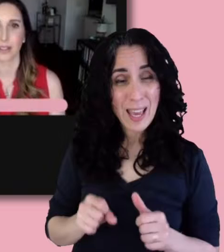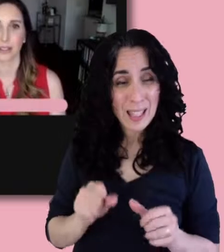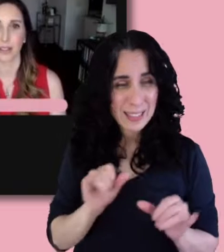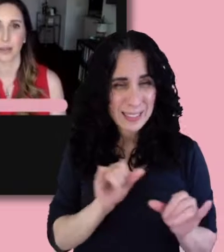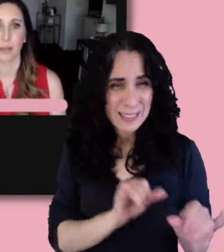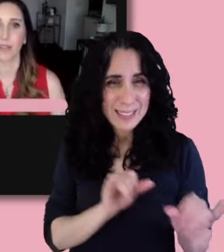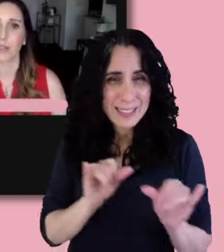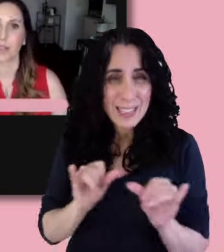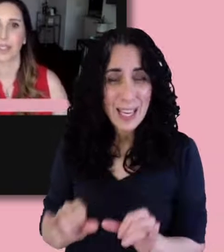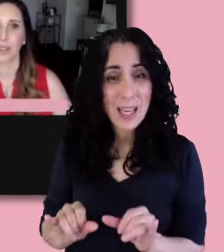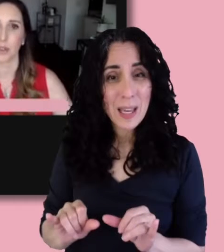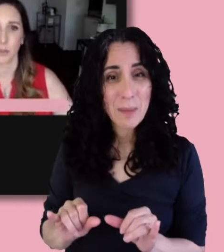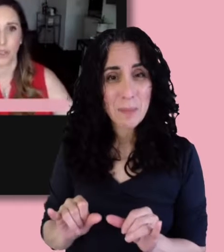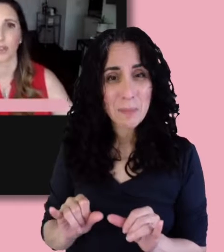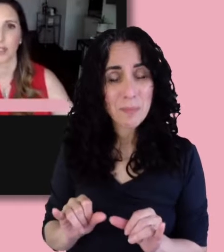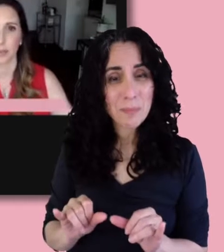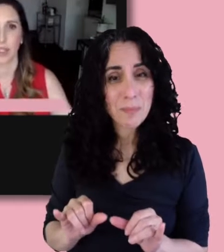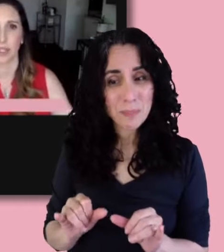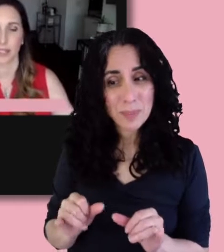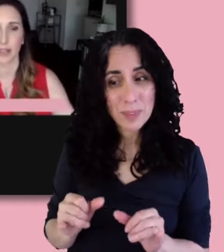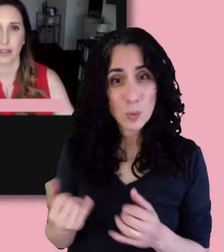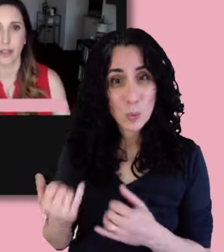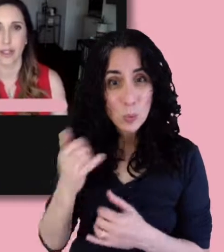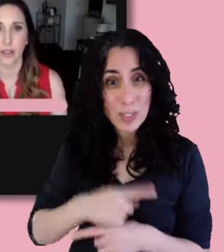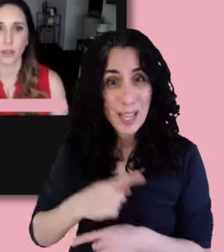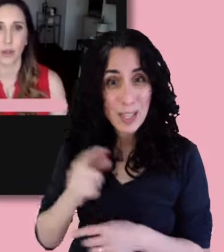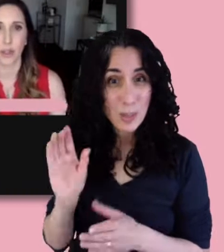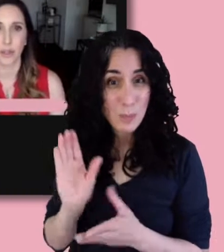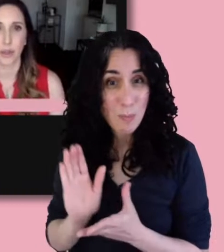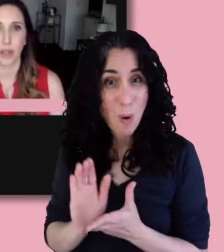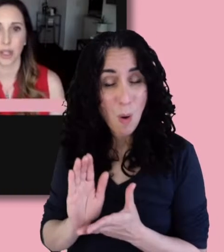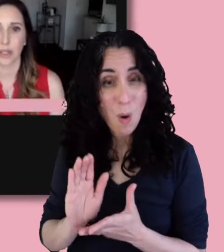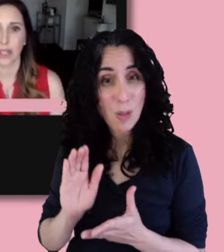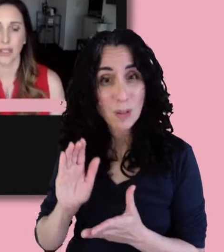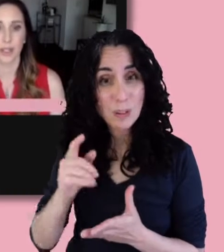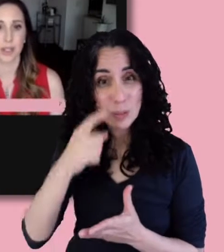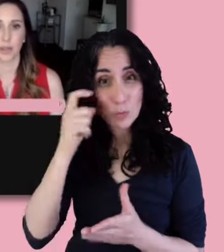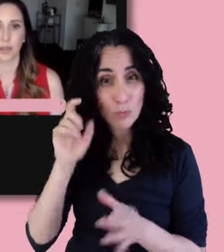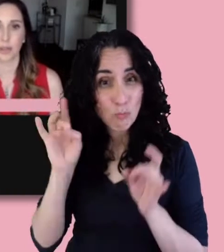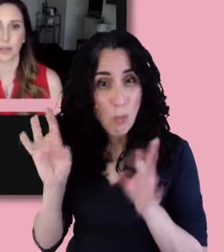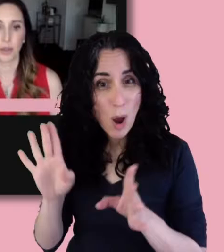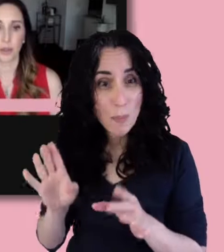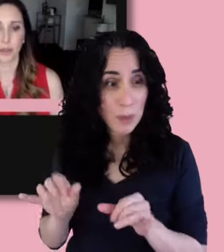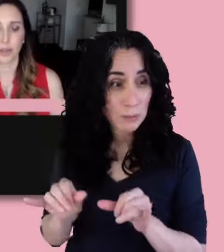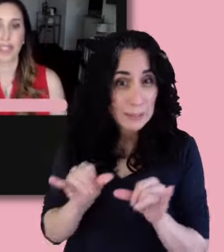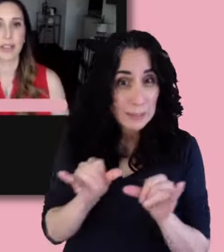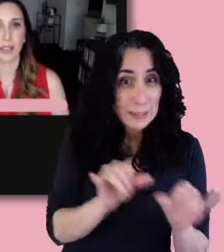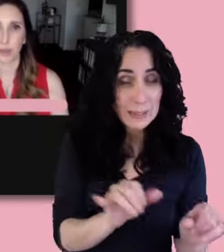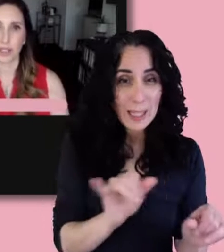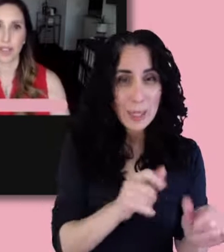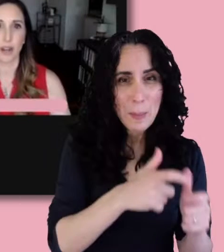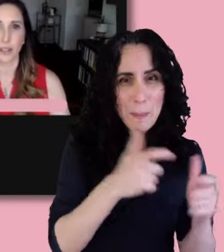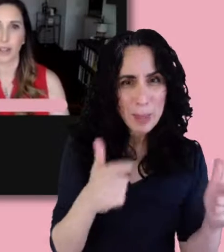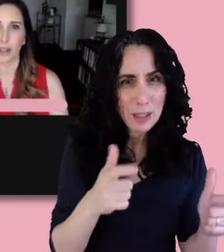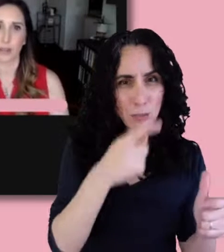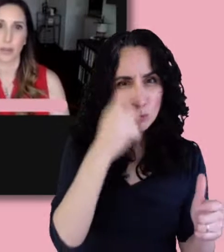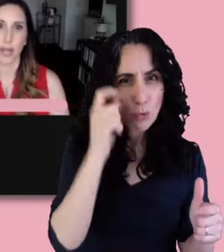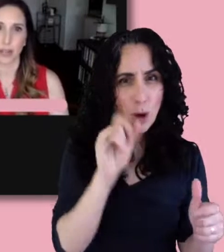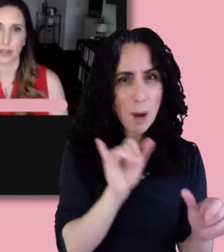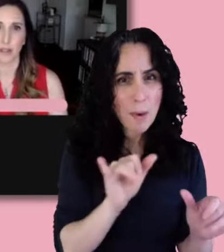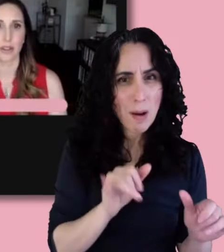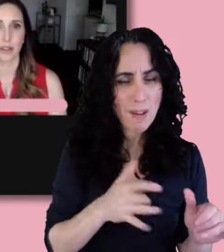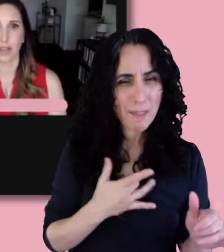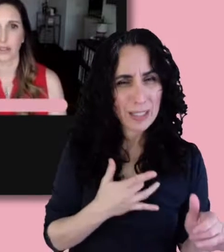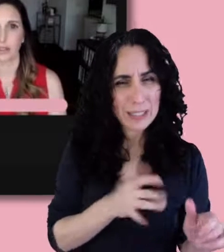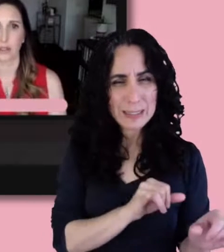that we felt in an original experience. So if you're thinking that you resolved the loss of a